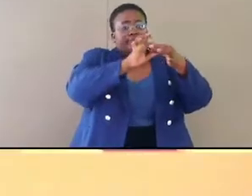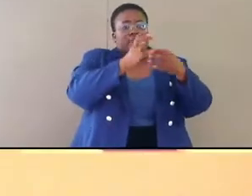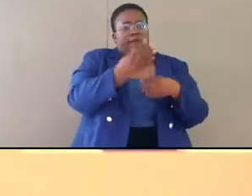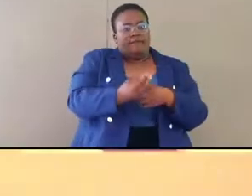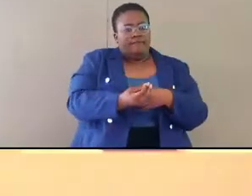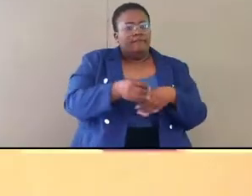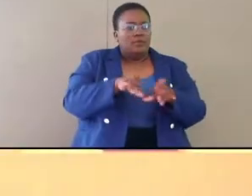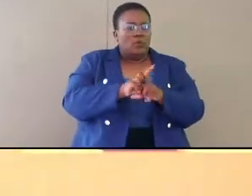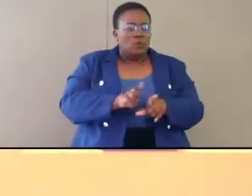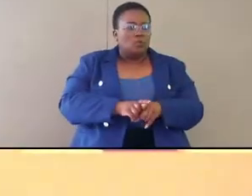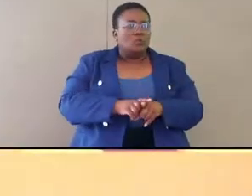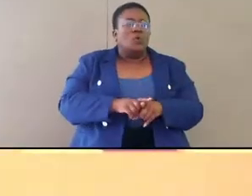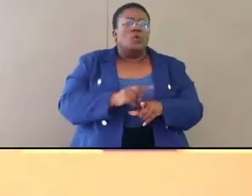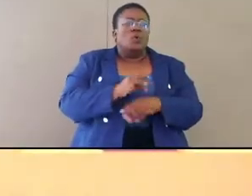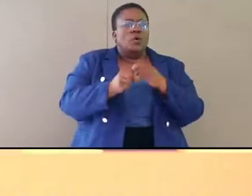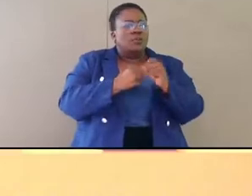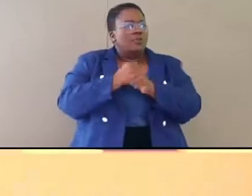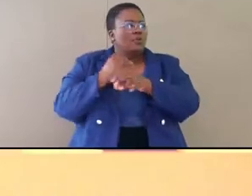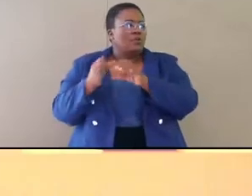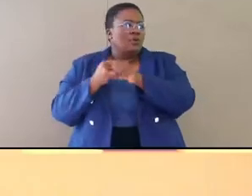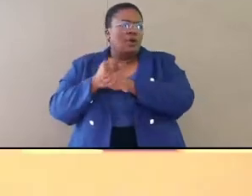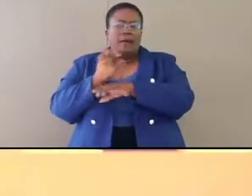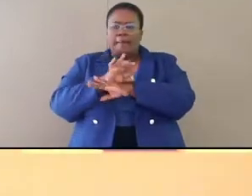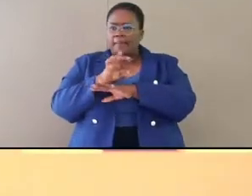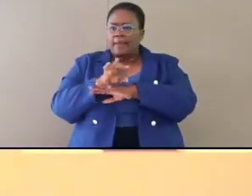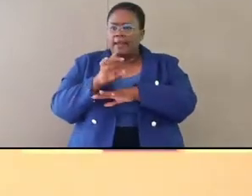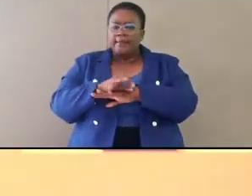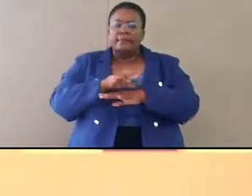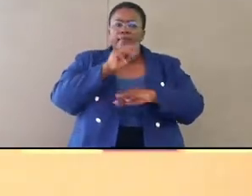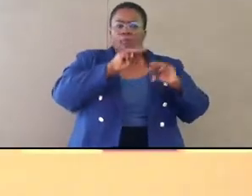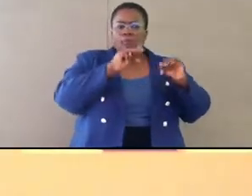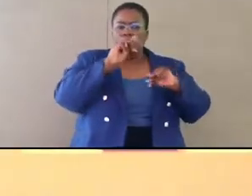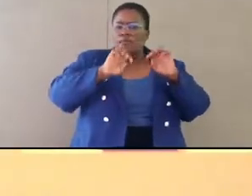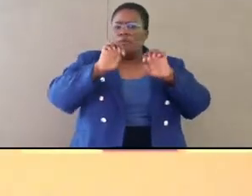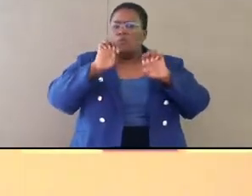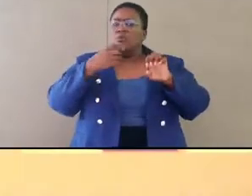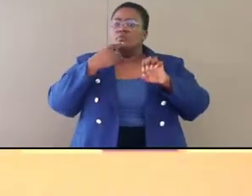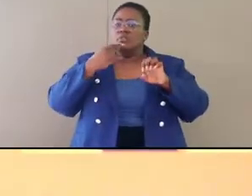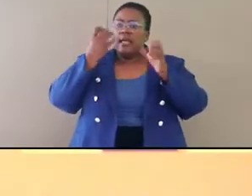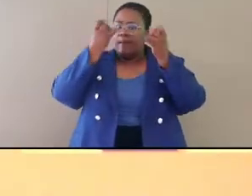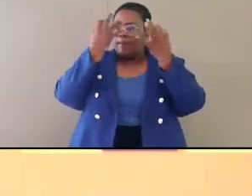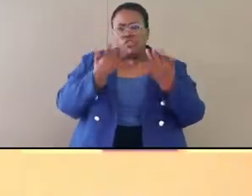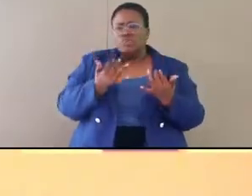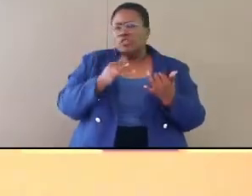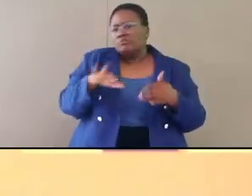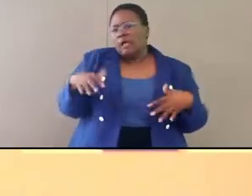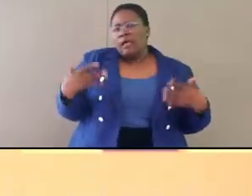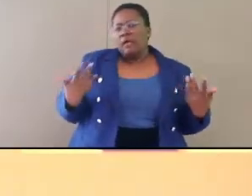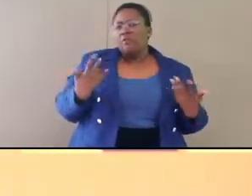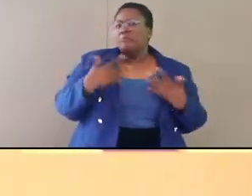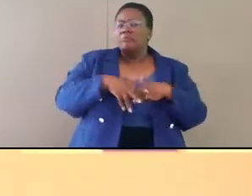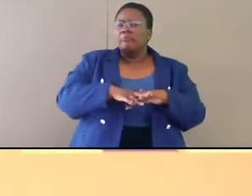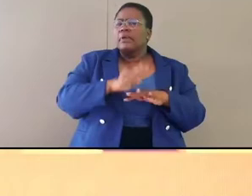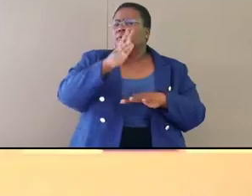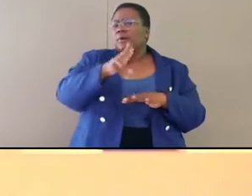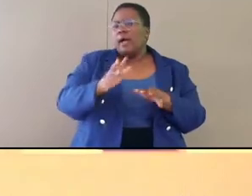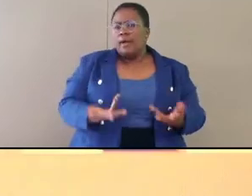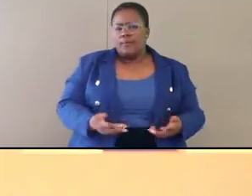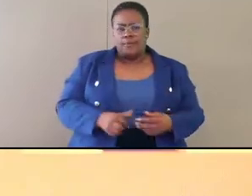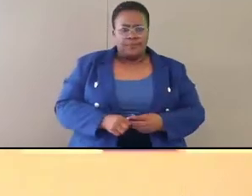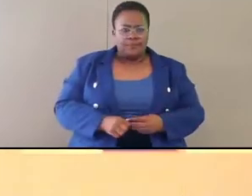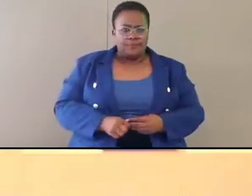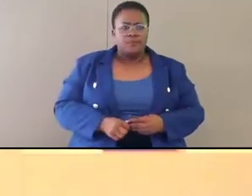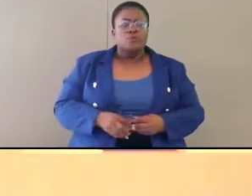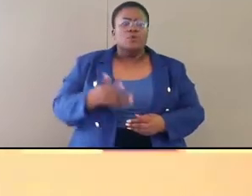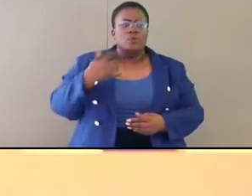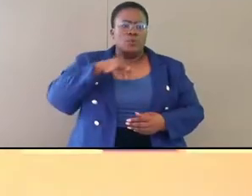even the annual plans monitoring and evaluation must say if you don't have the budget how are you going to implement it then we must go